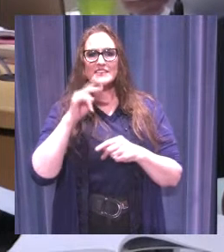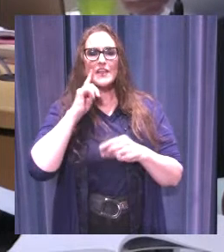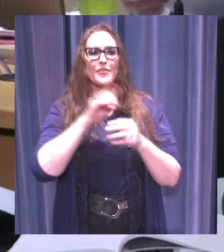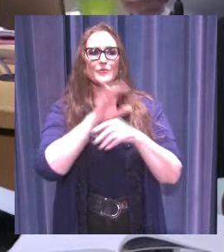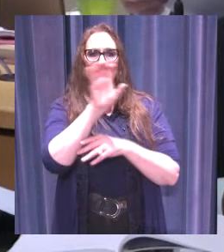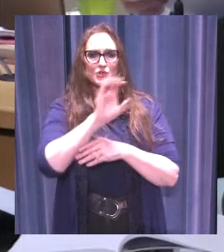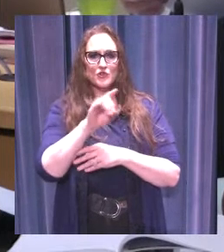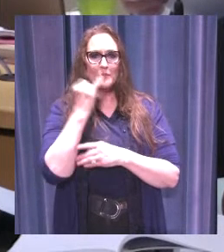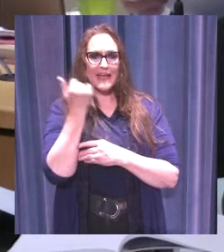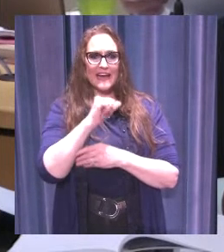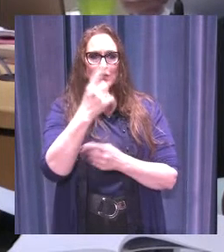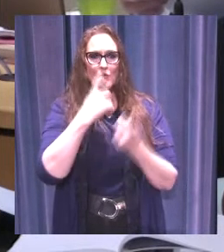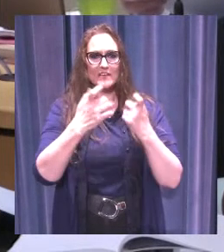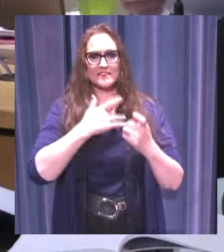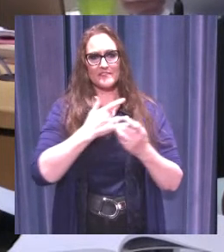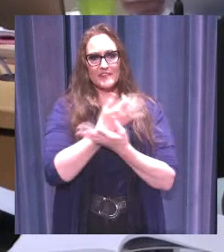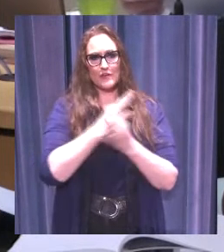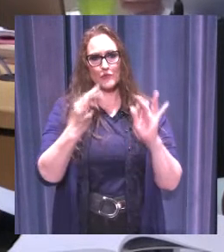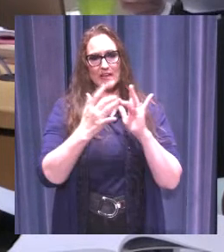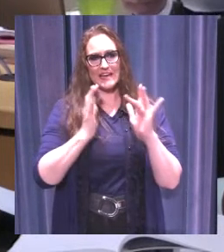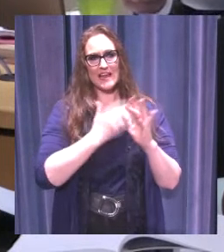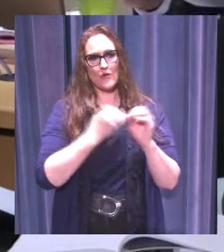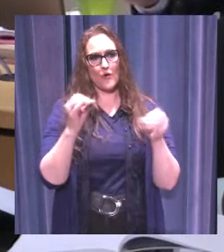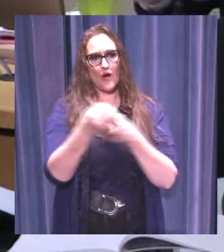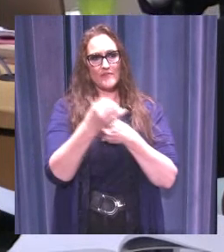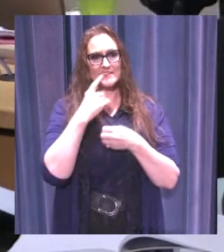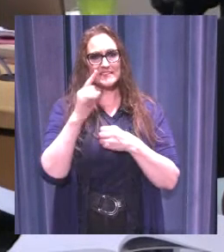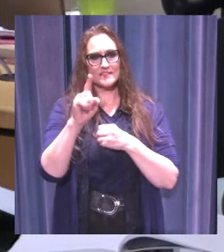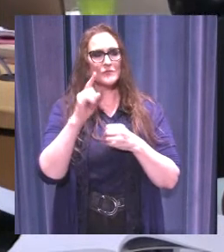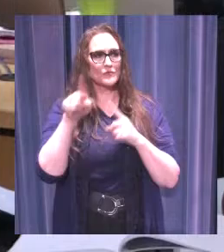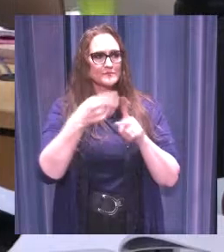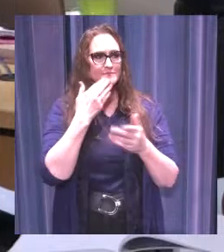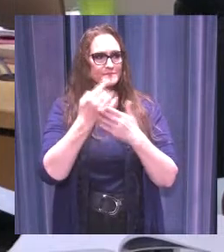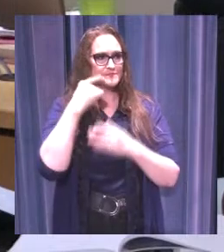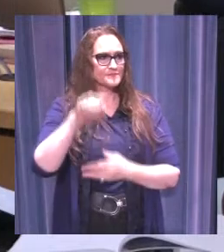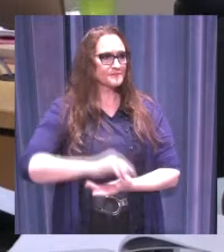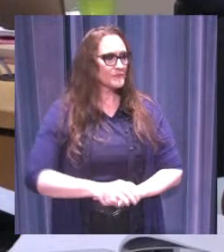concerning this letter, please feel free to contact our office at your convenience.